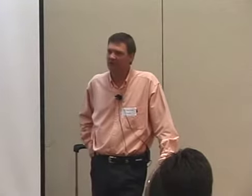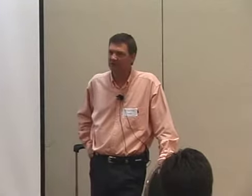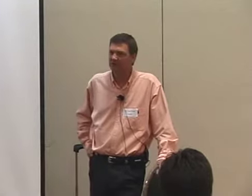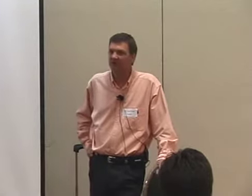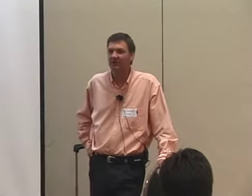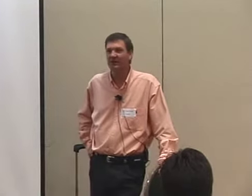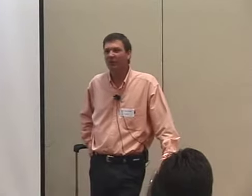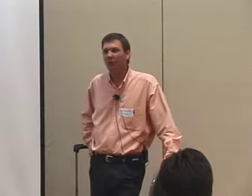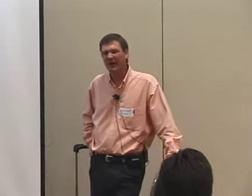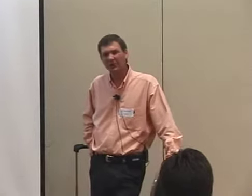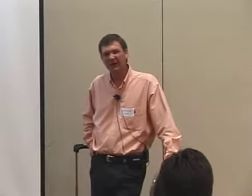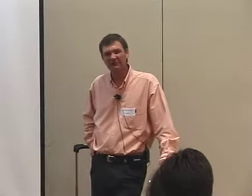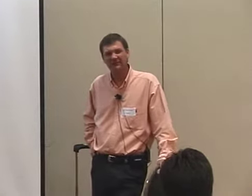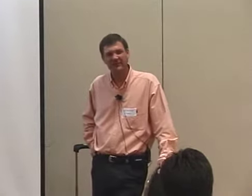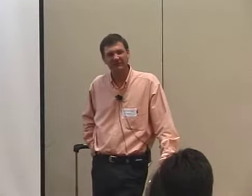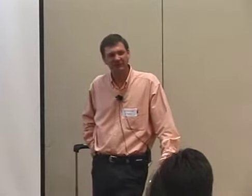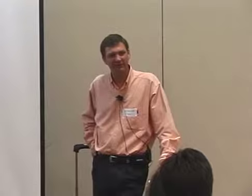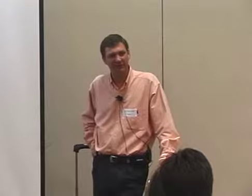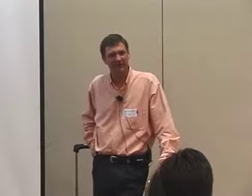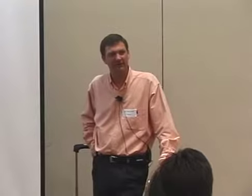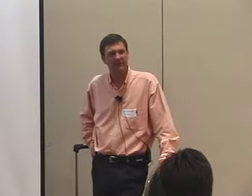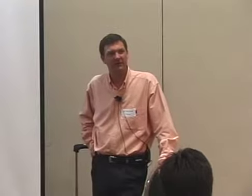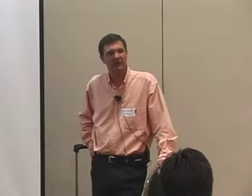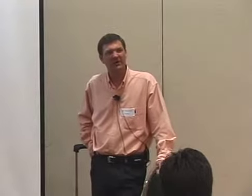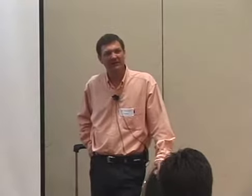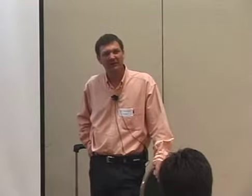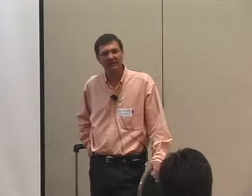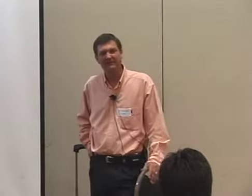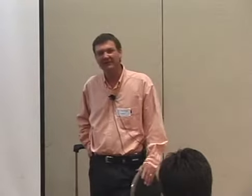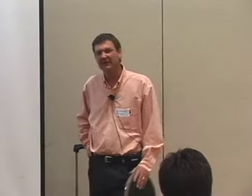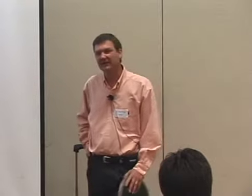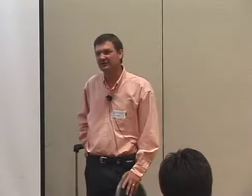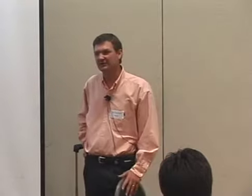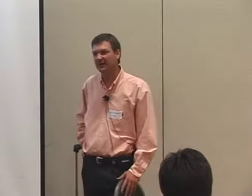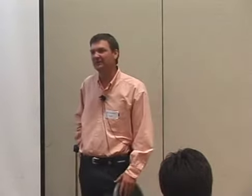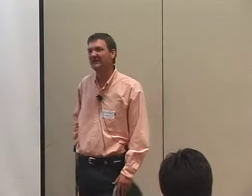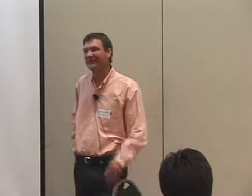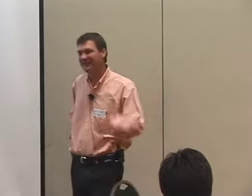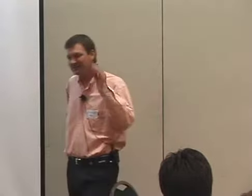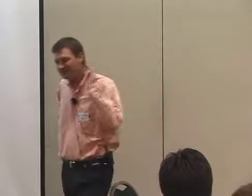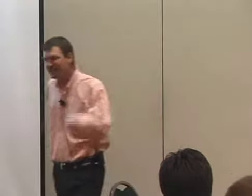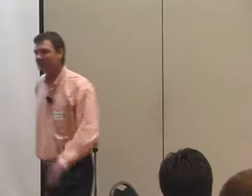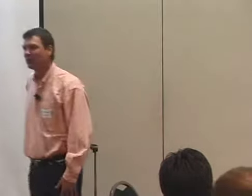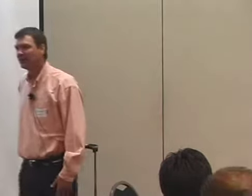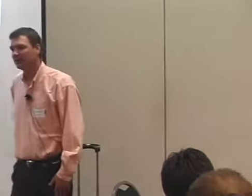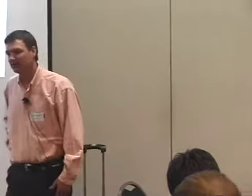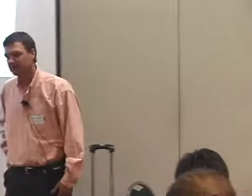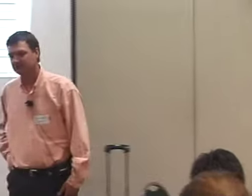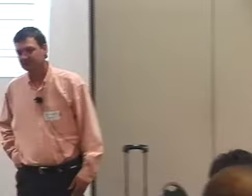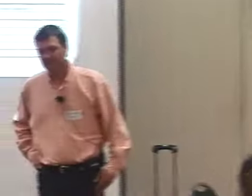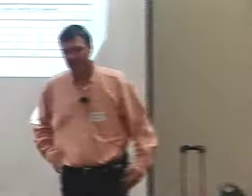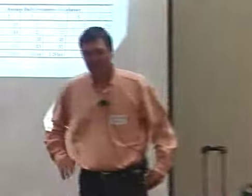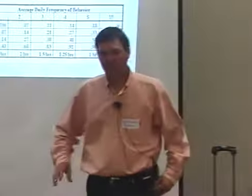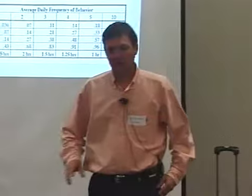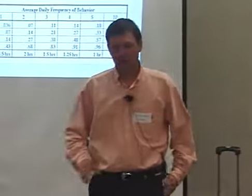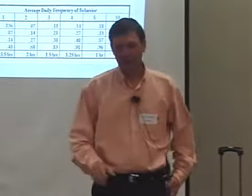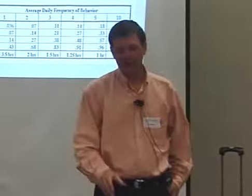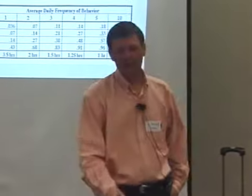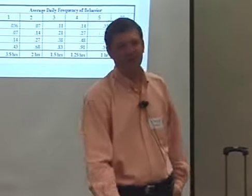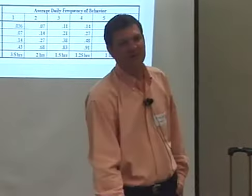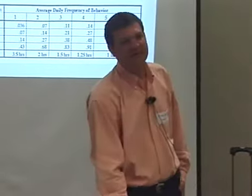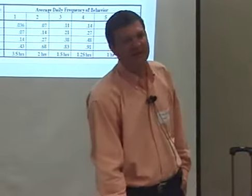were the other kids doing? Why do I have to see it firsthand when everybody else has seen it 1,000 times? So that's what we're going to do.